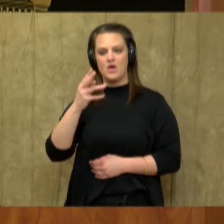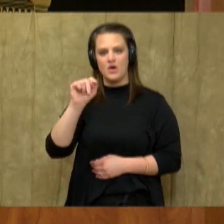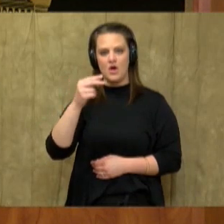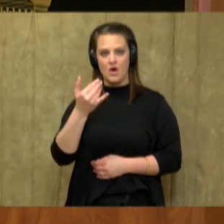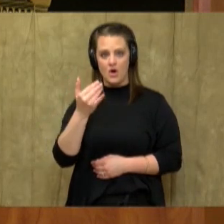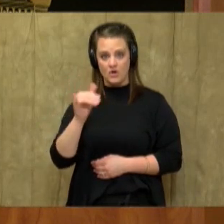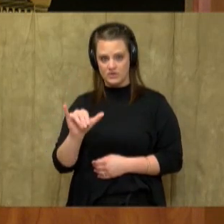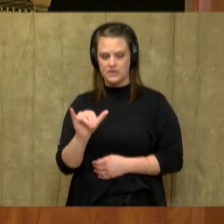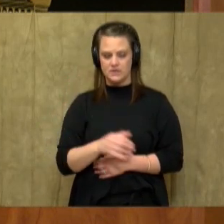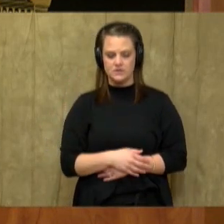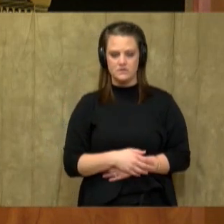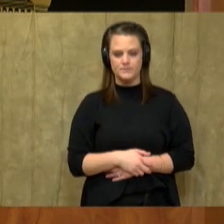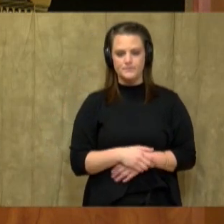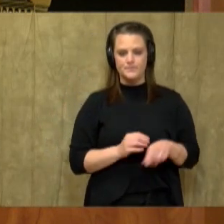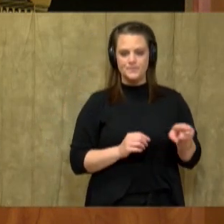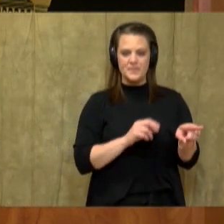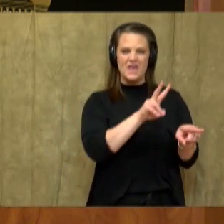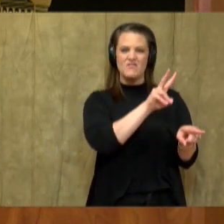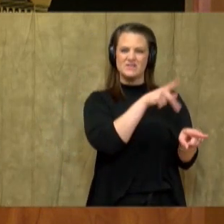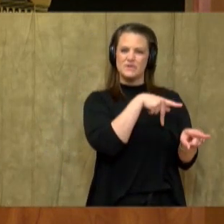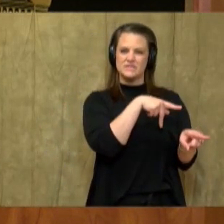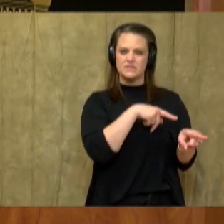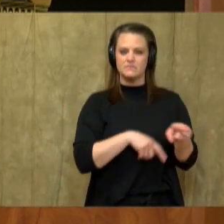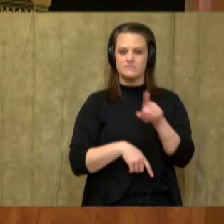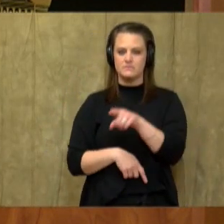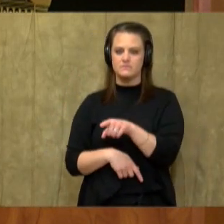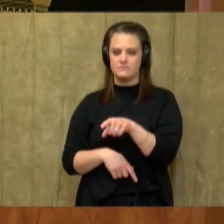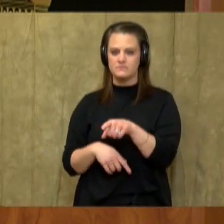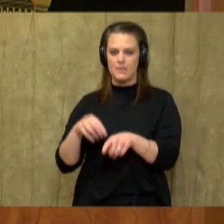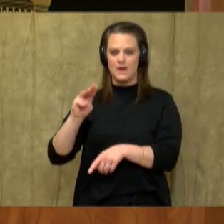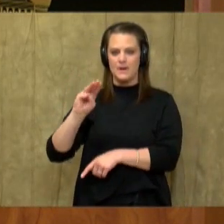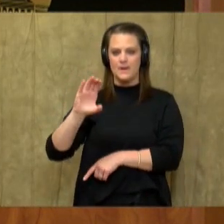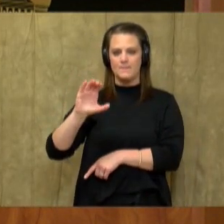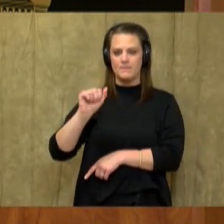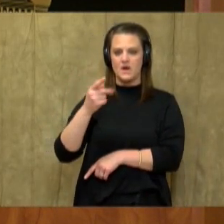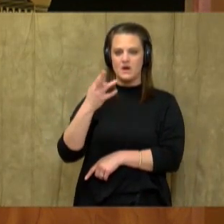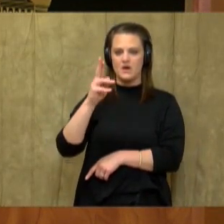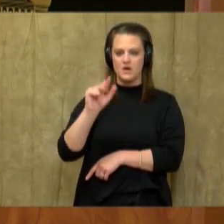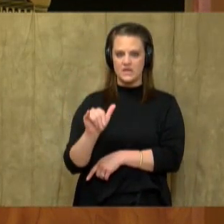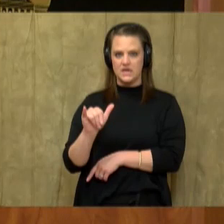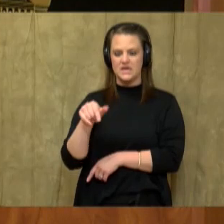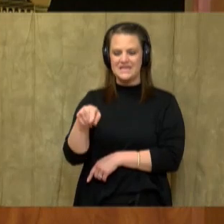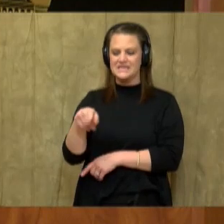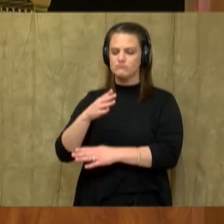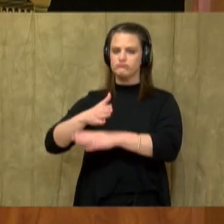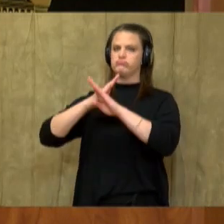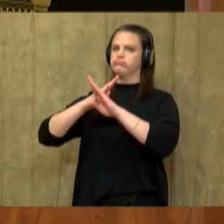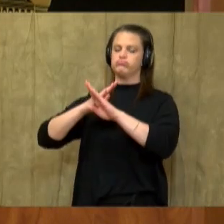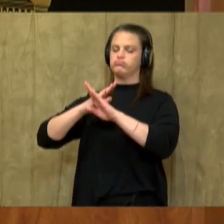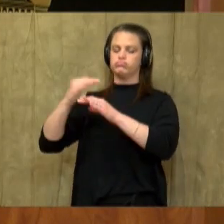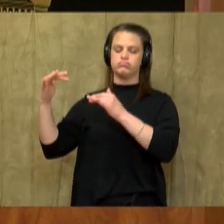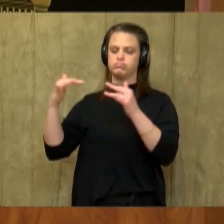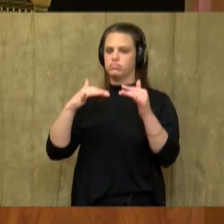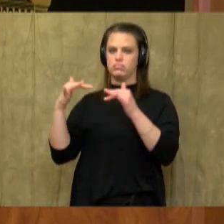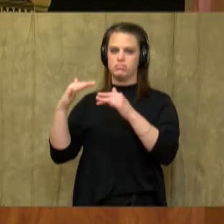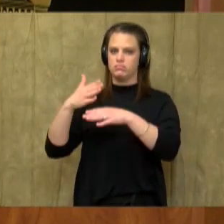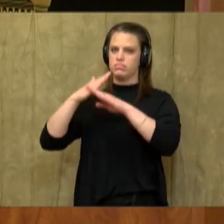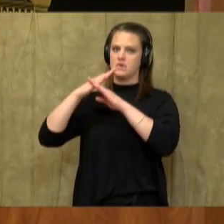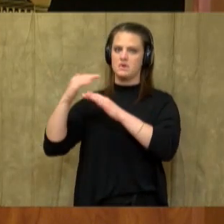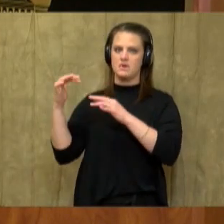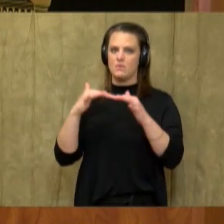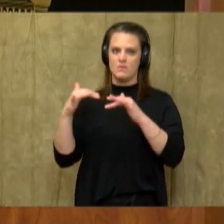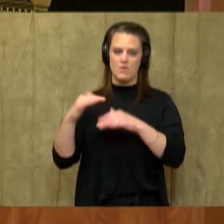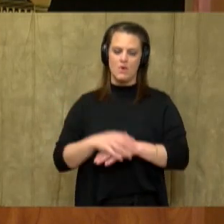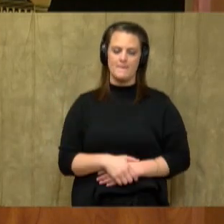stood for. McCarthy is the Democratic candidate running on an anti-war platform. So the Democratic